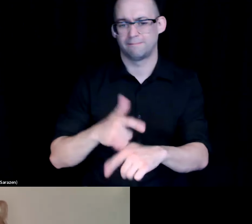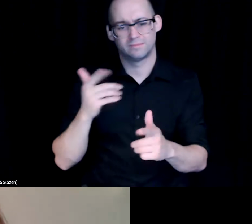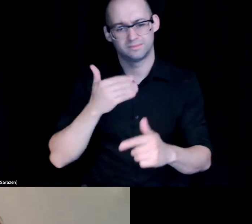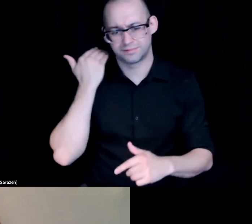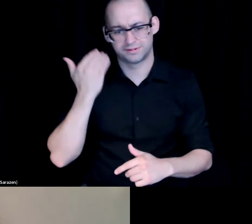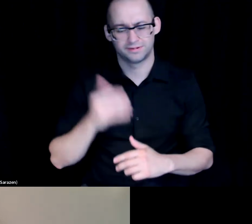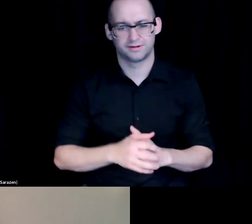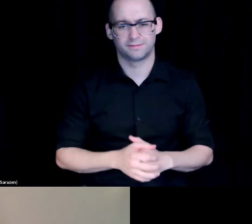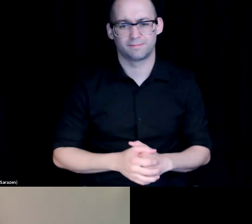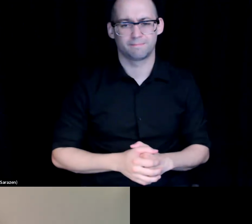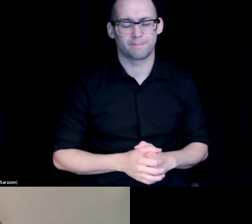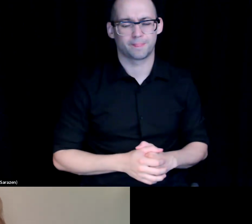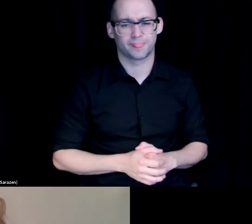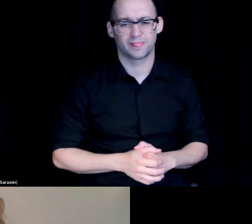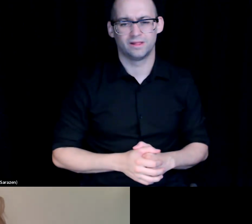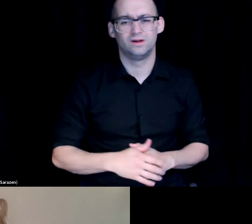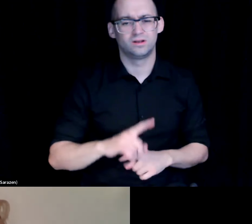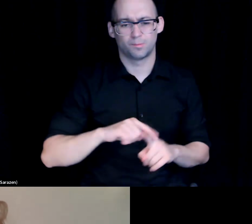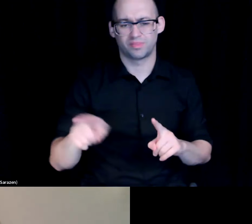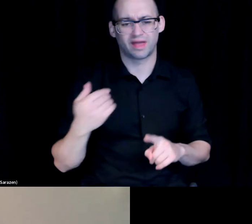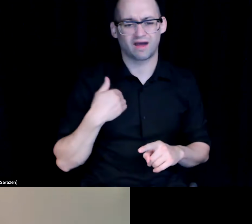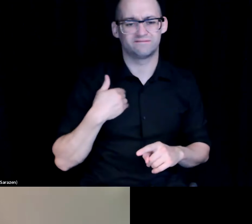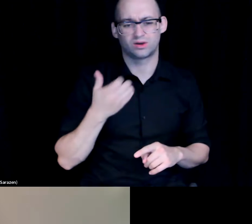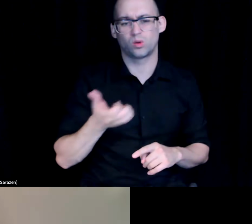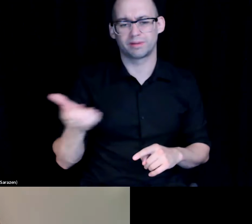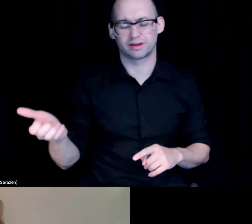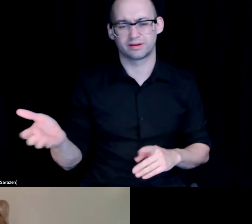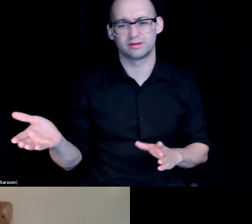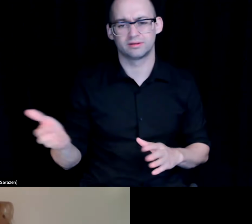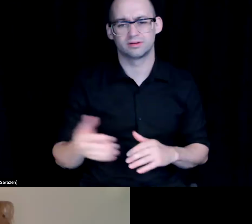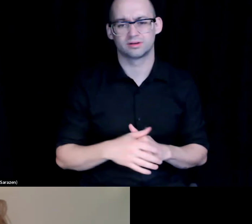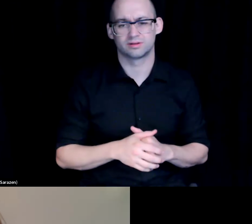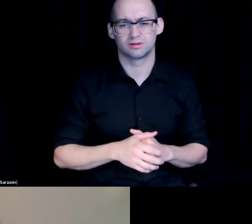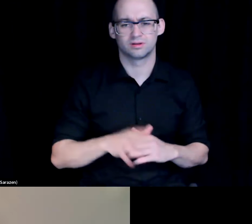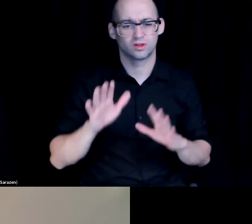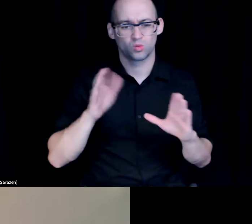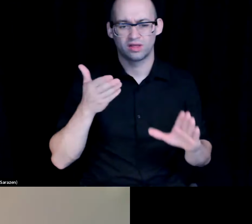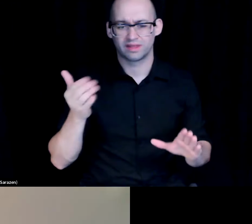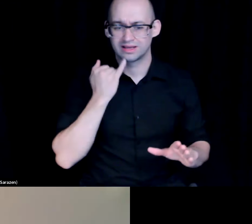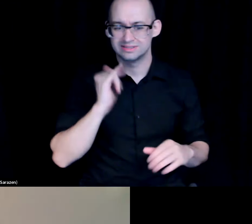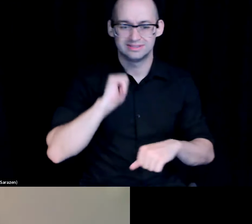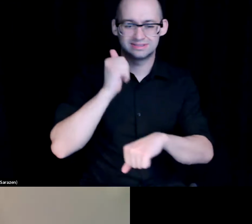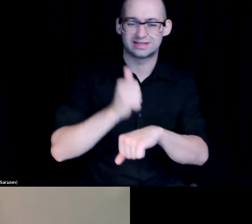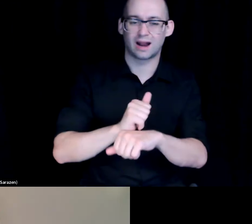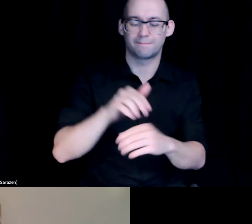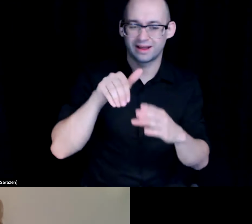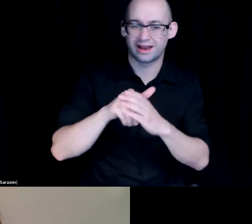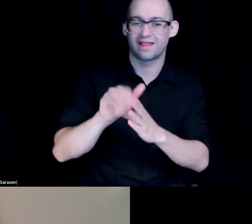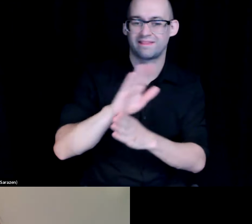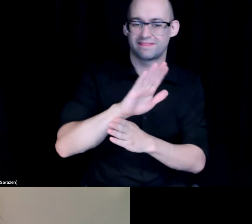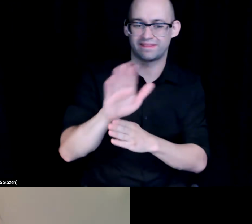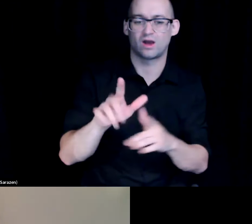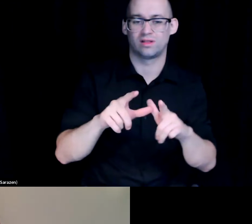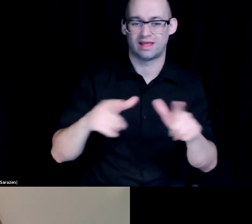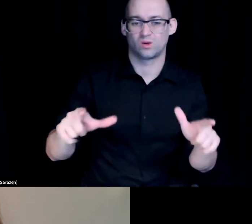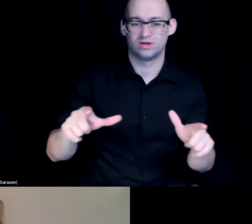go wrong. They've got the equipment to just do it. The really awesome thing is setting those up in the language that the learner needs. So they ship